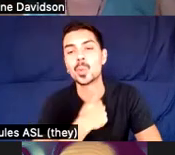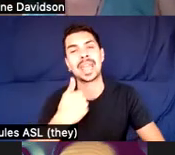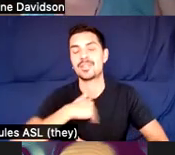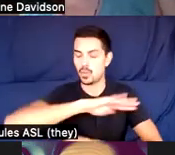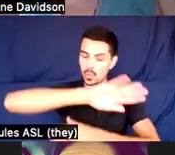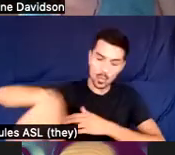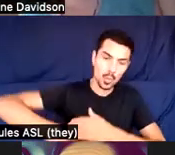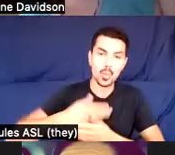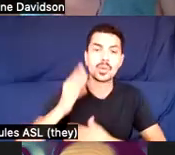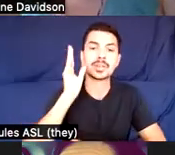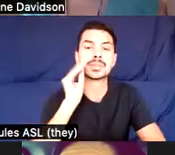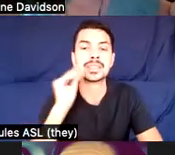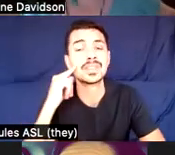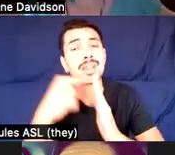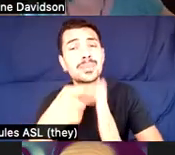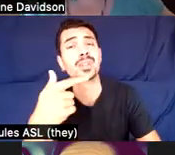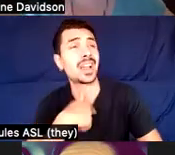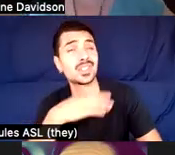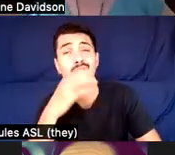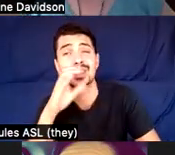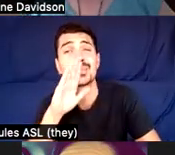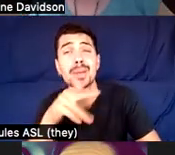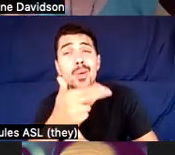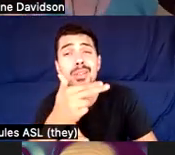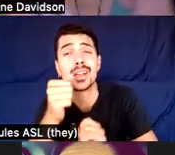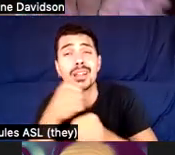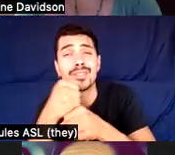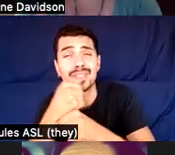really bad hotel coffee, right?